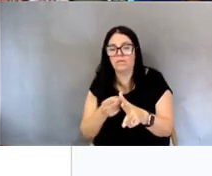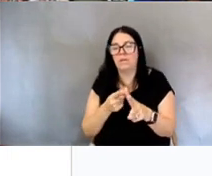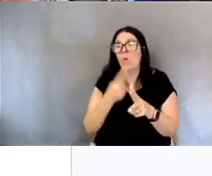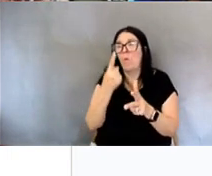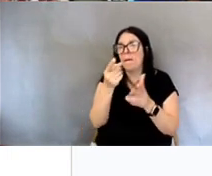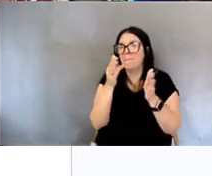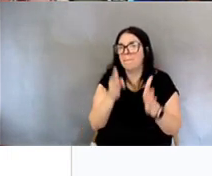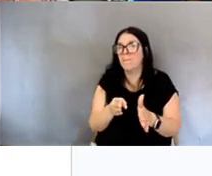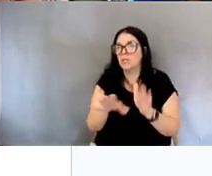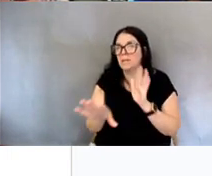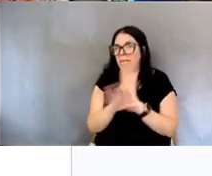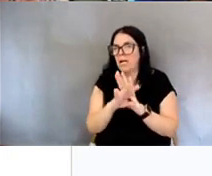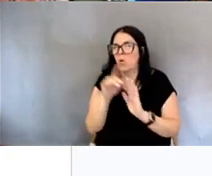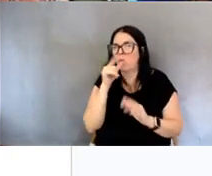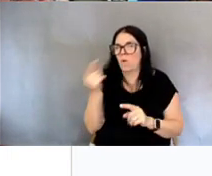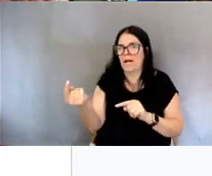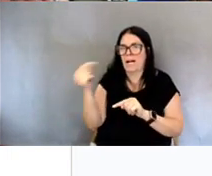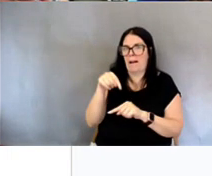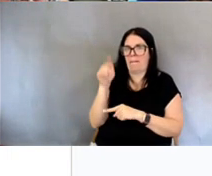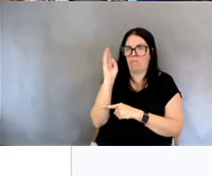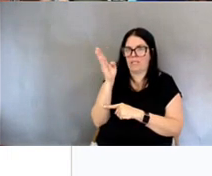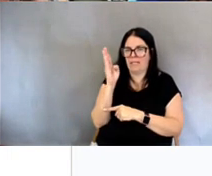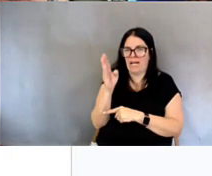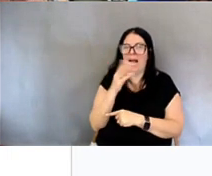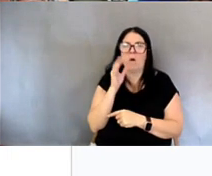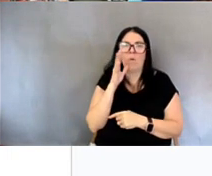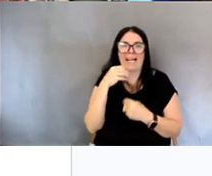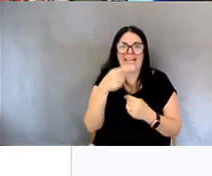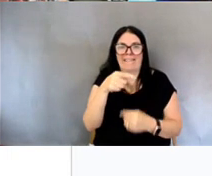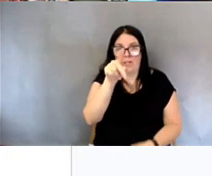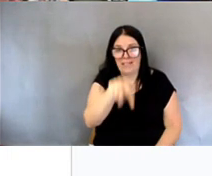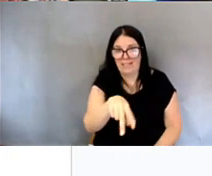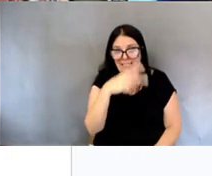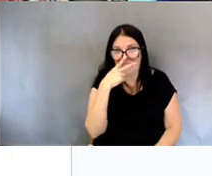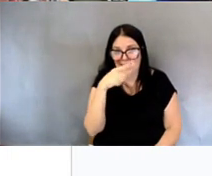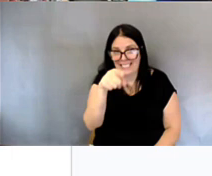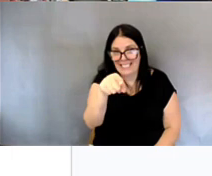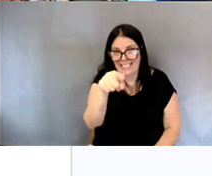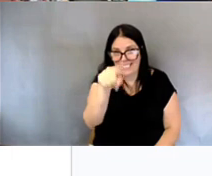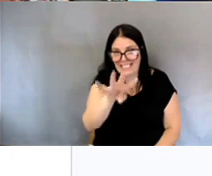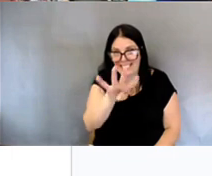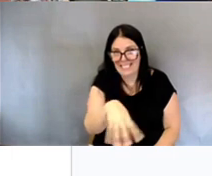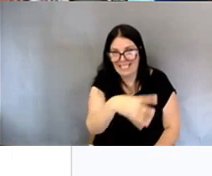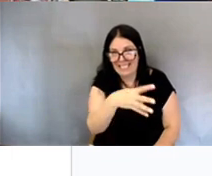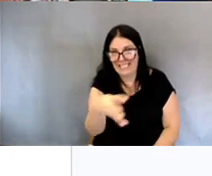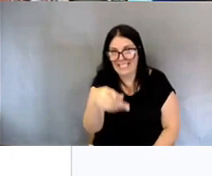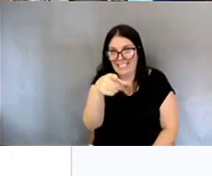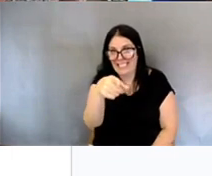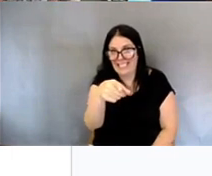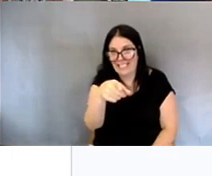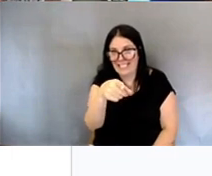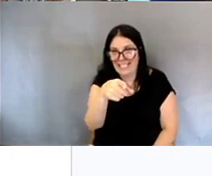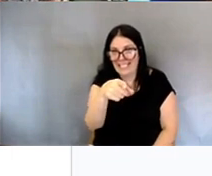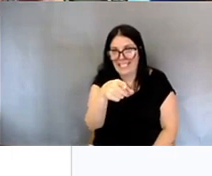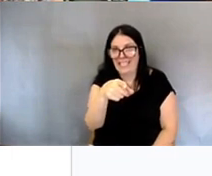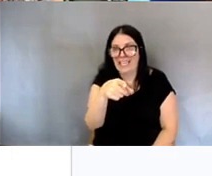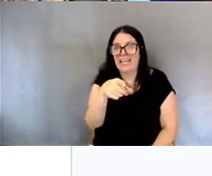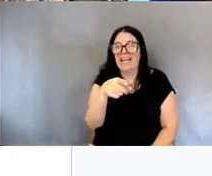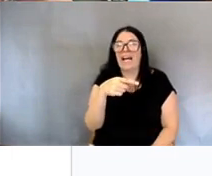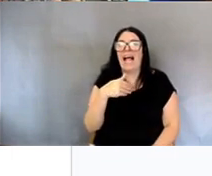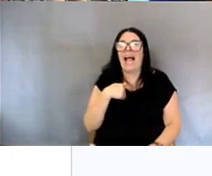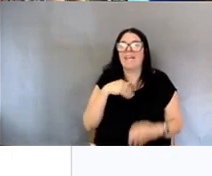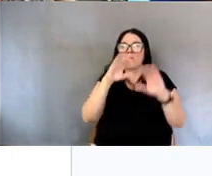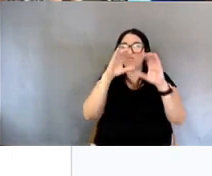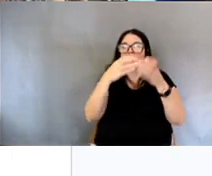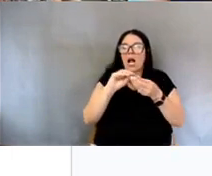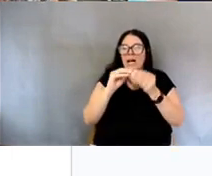going to be a table, and I'm just going to scroll to show you that the questions are there, and there's a table broken down into breakout room numbers. So